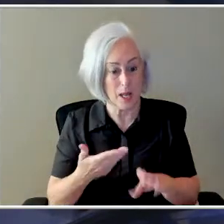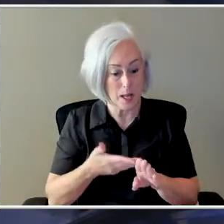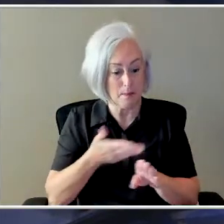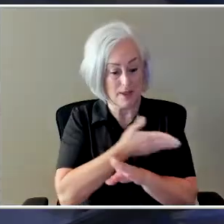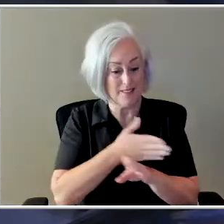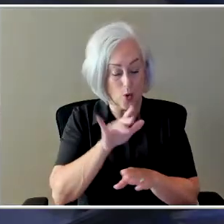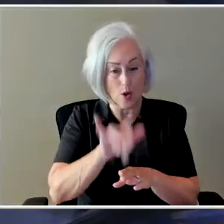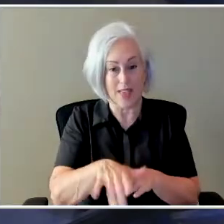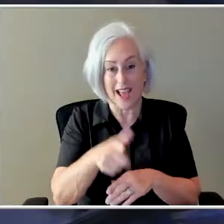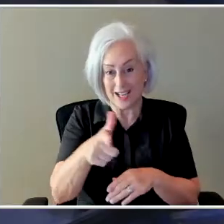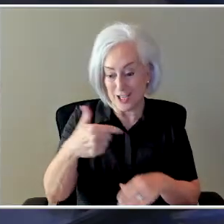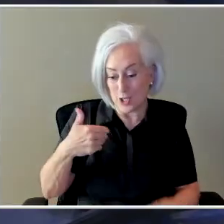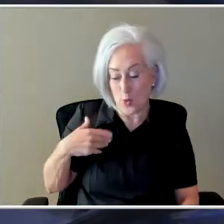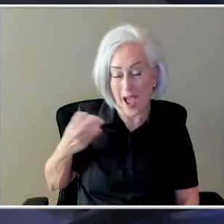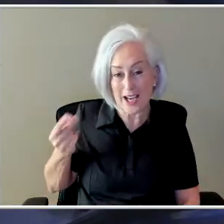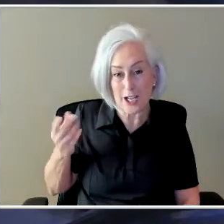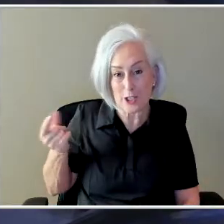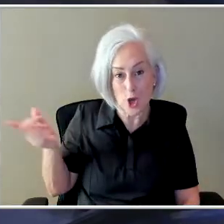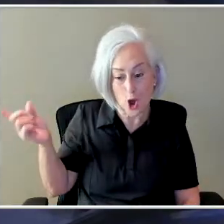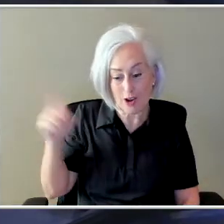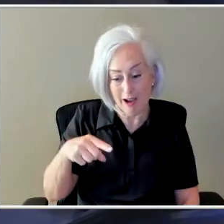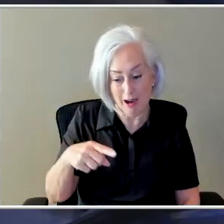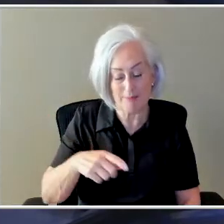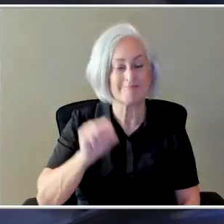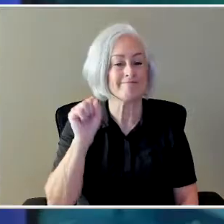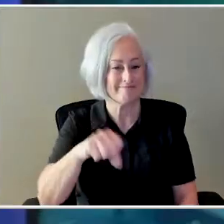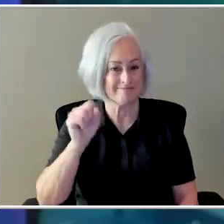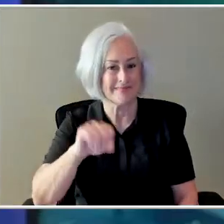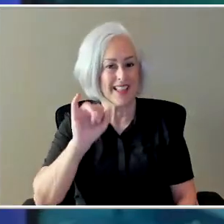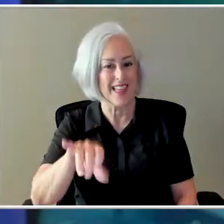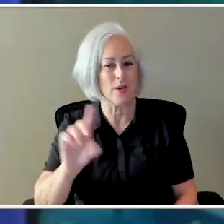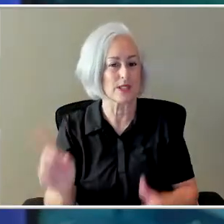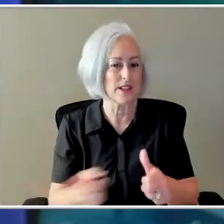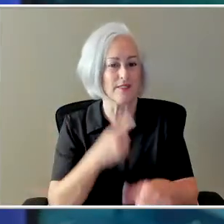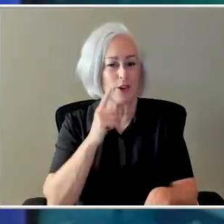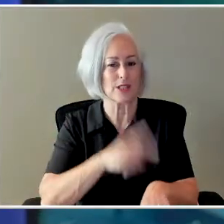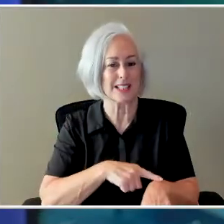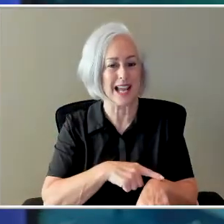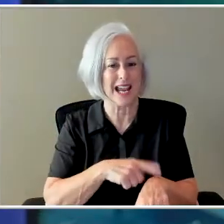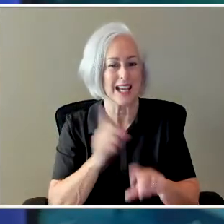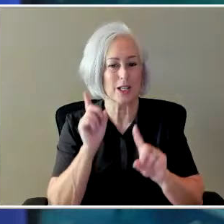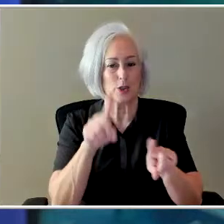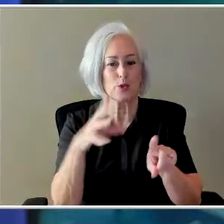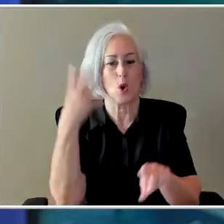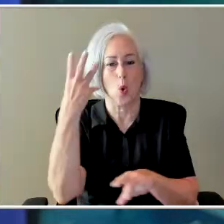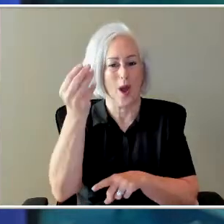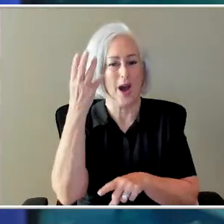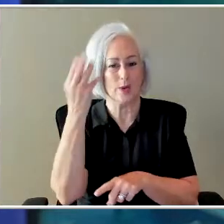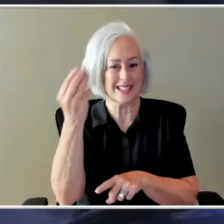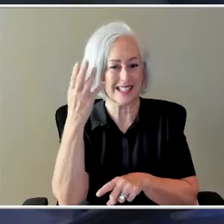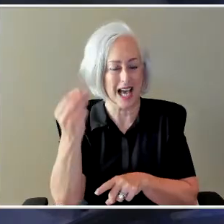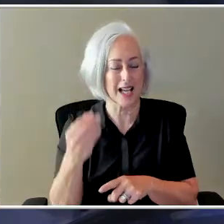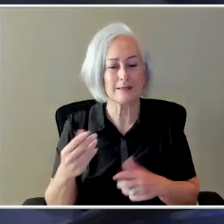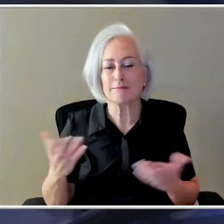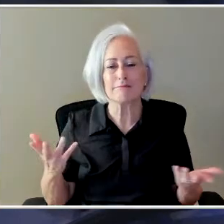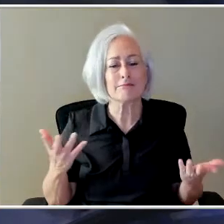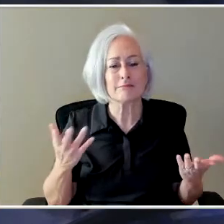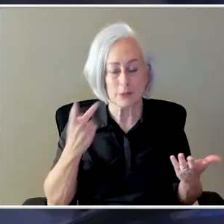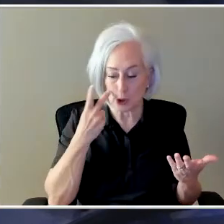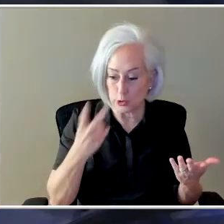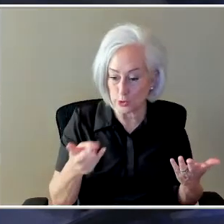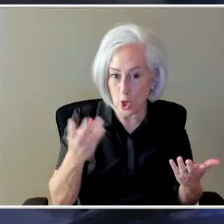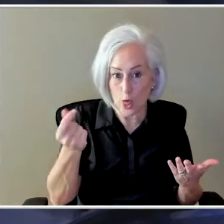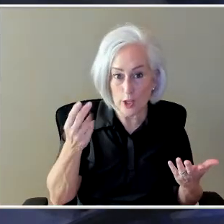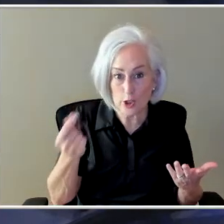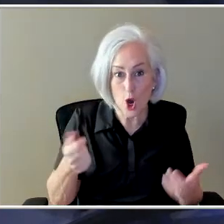Tell us about your dog That was visit. my first day that I actually got to go outside since I've been in the hospital. And what was that like, seeing your dog? That was awesome. She